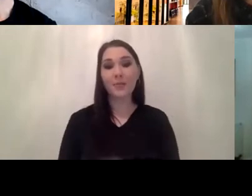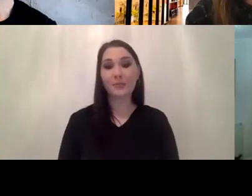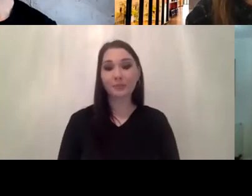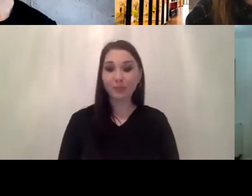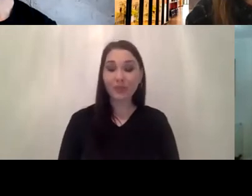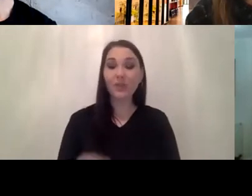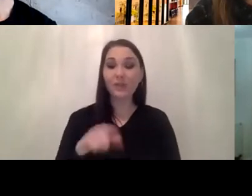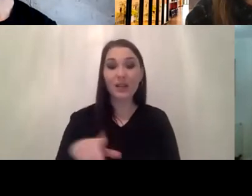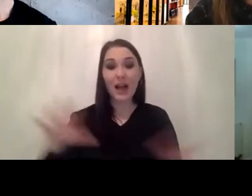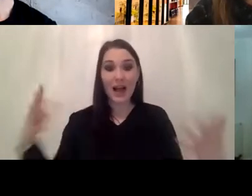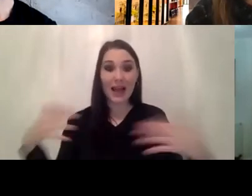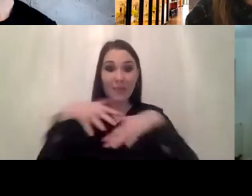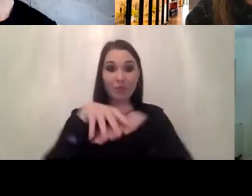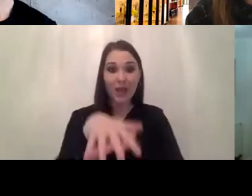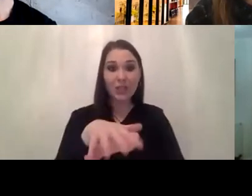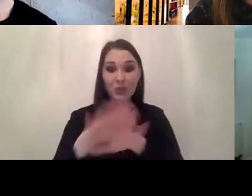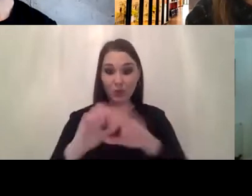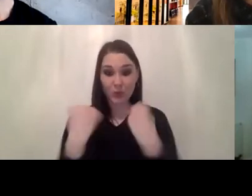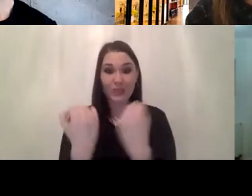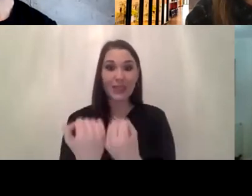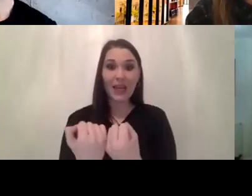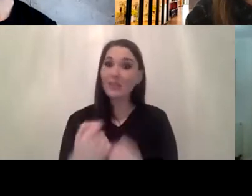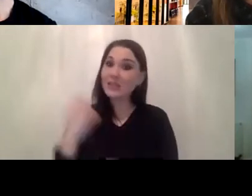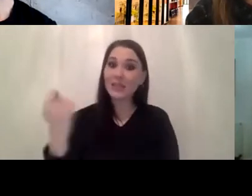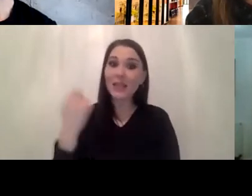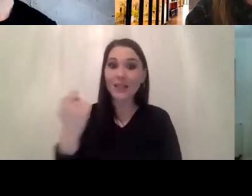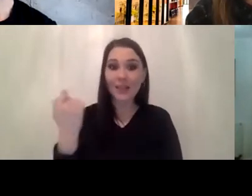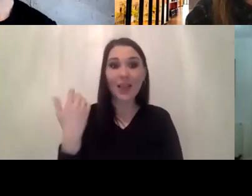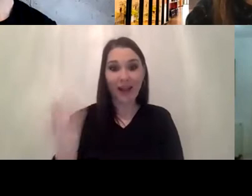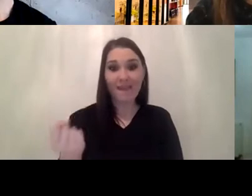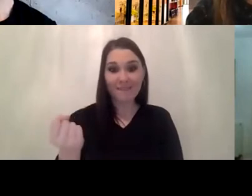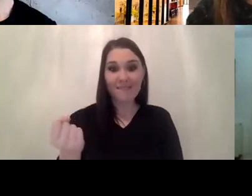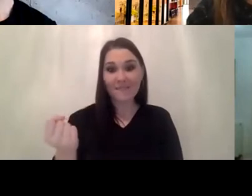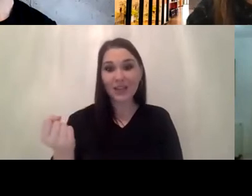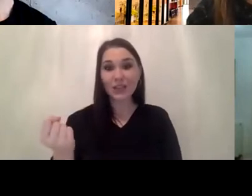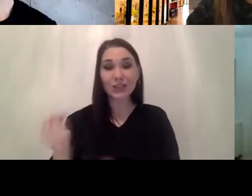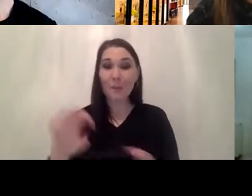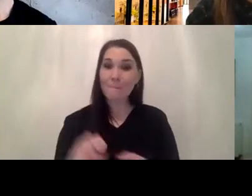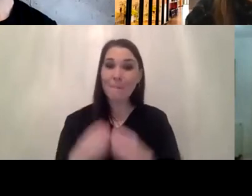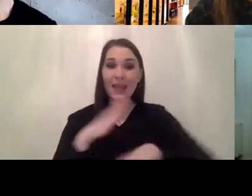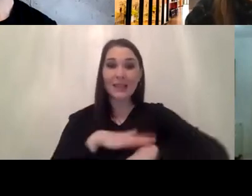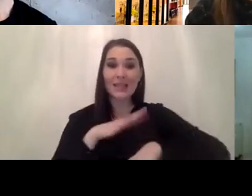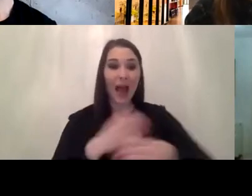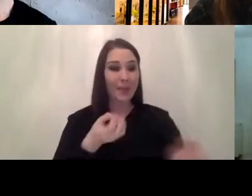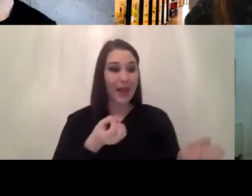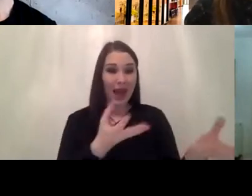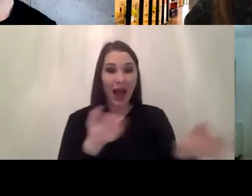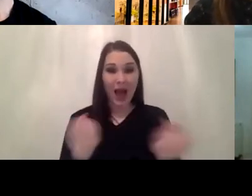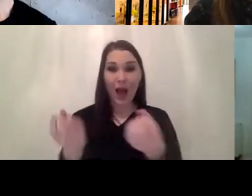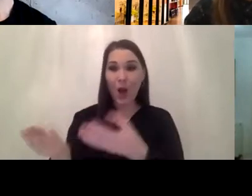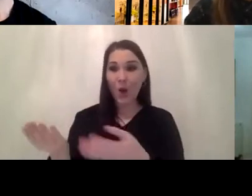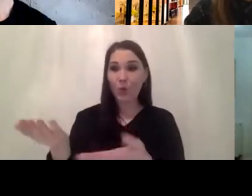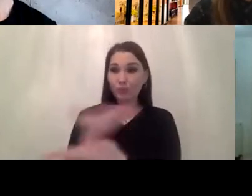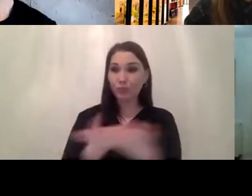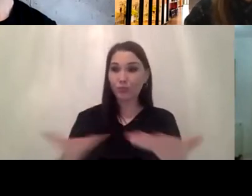that way, you know, just by, you know, a lot of assigning time to allow individuals to sort of talk as well, because I